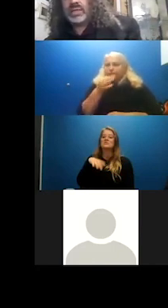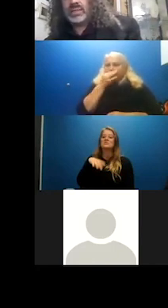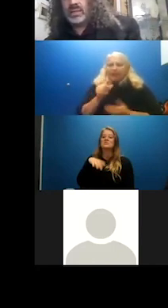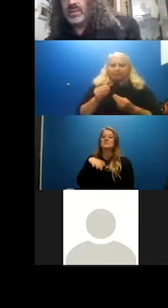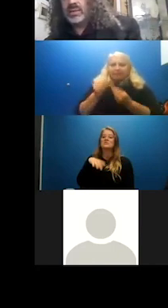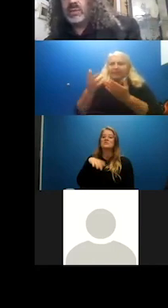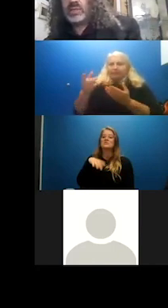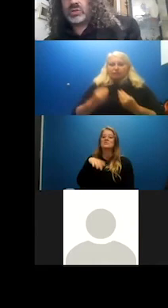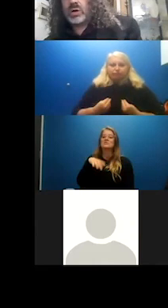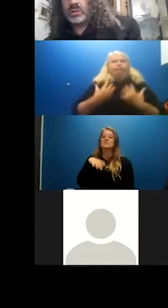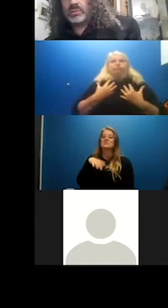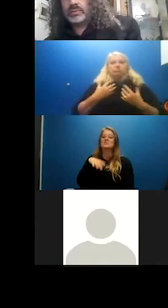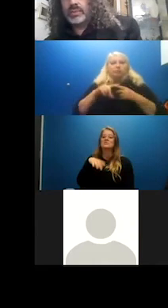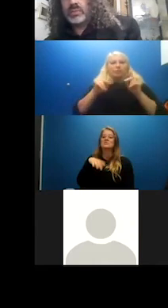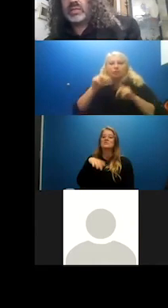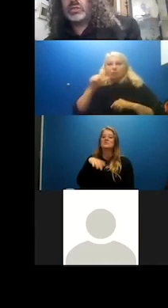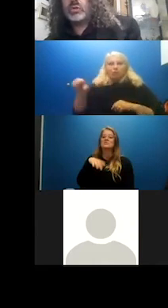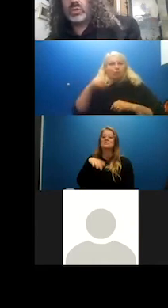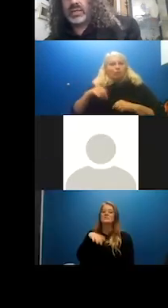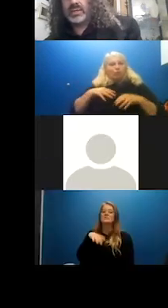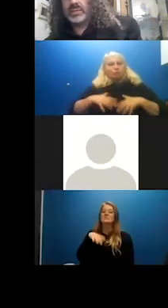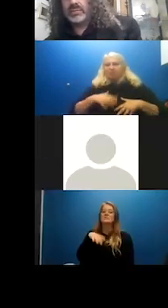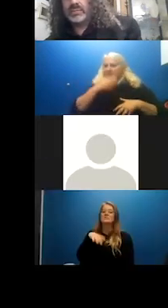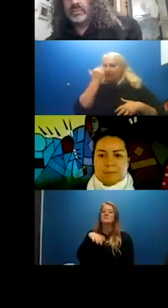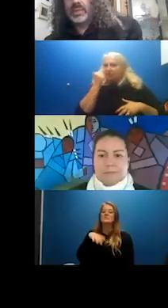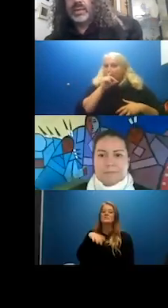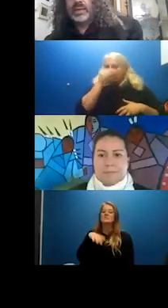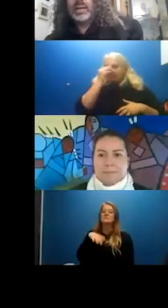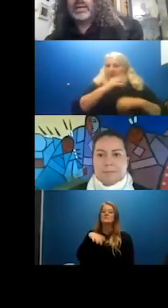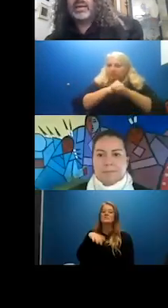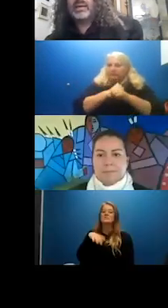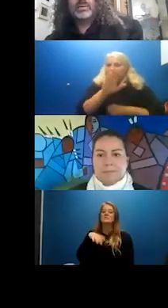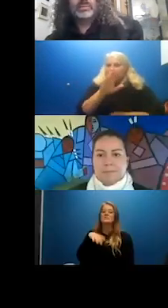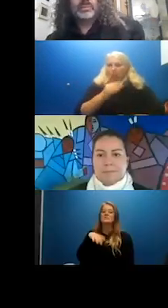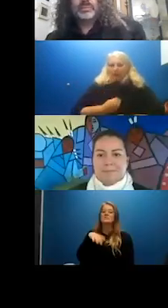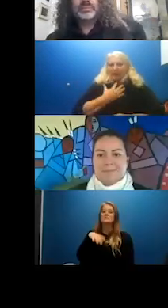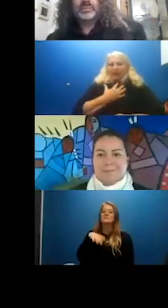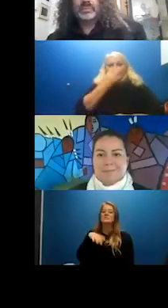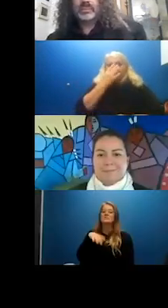light, keep it strong, because you are needed. And I thank you.